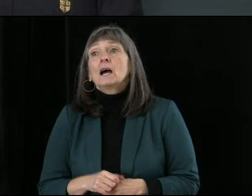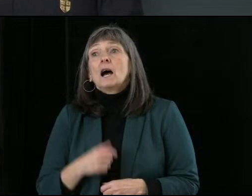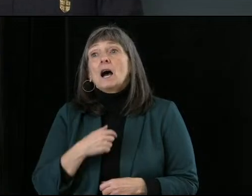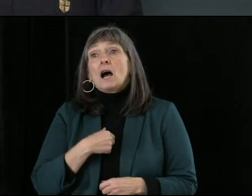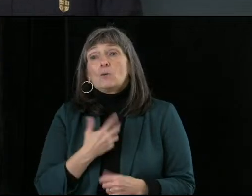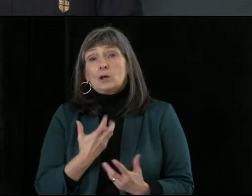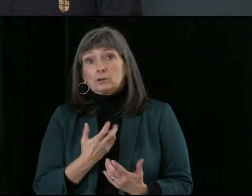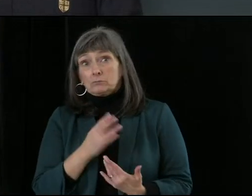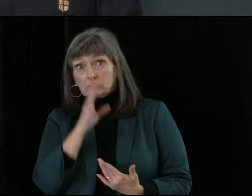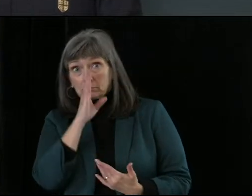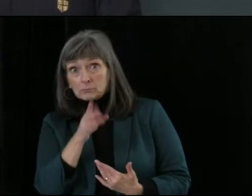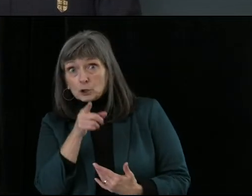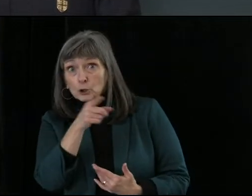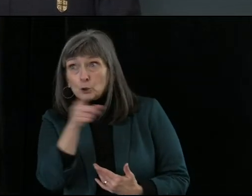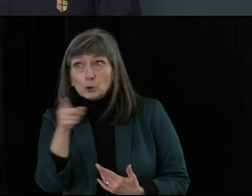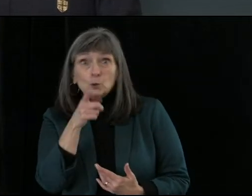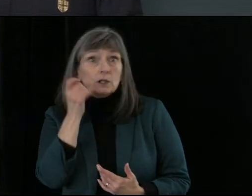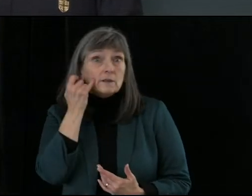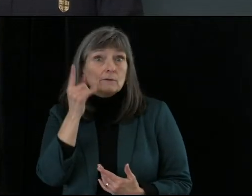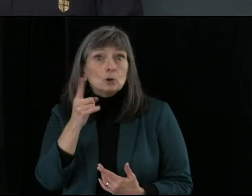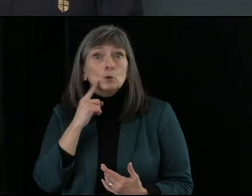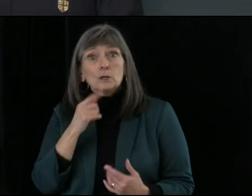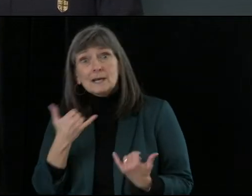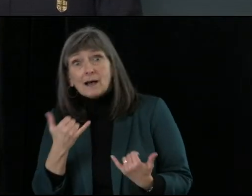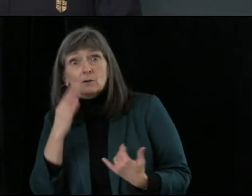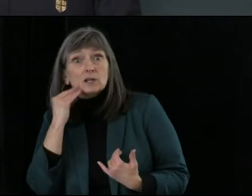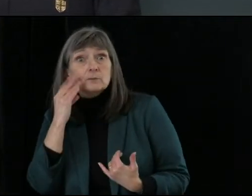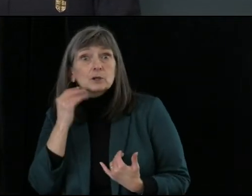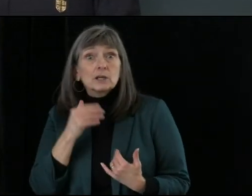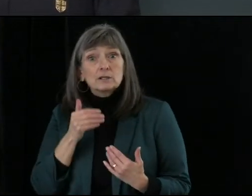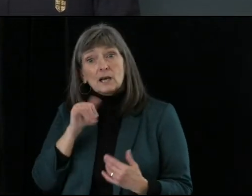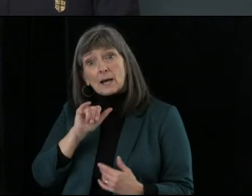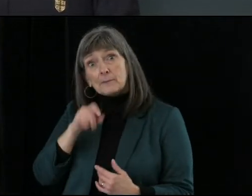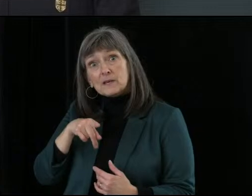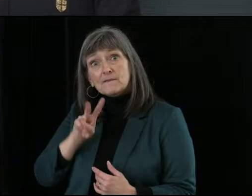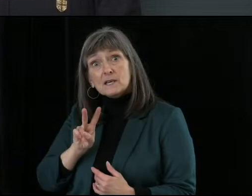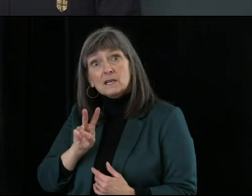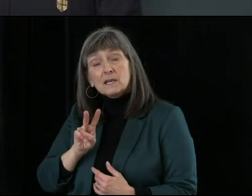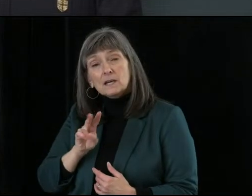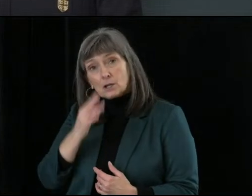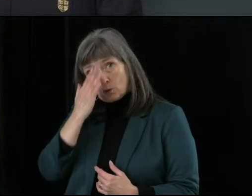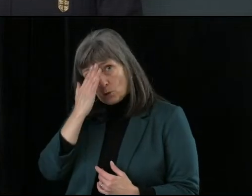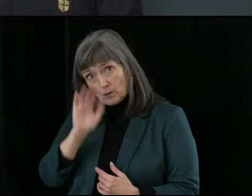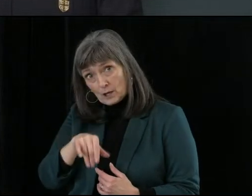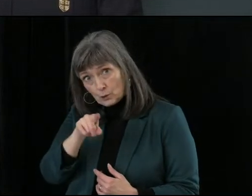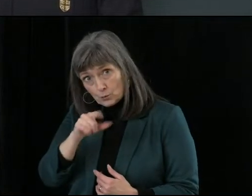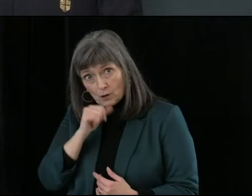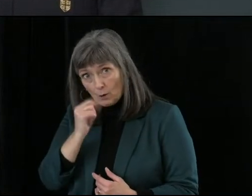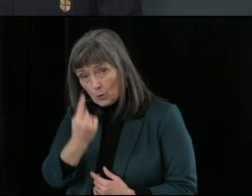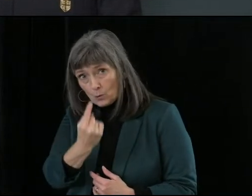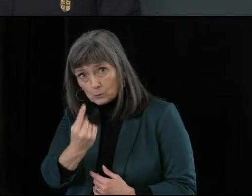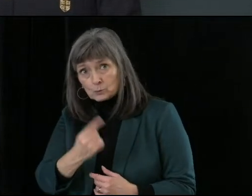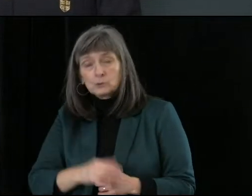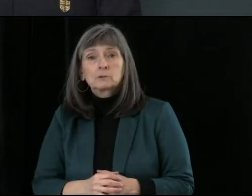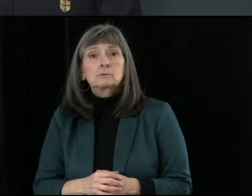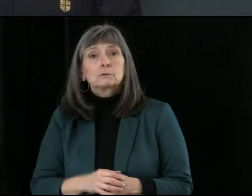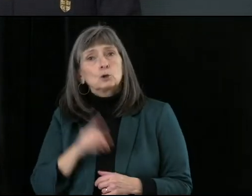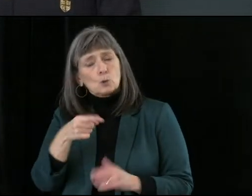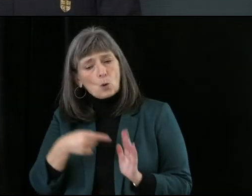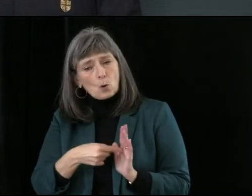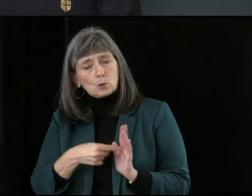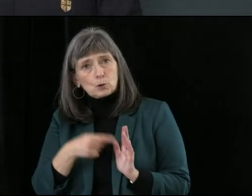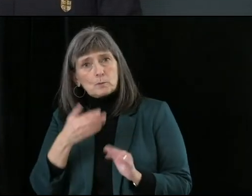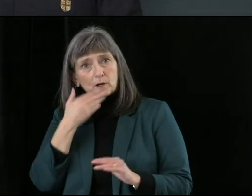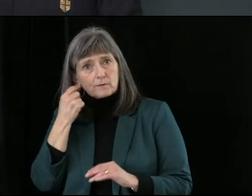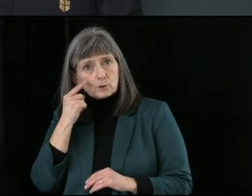now experiencing or are at risk of intimate partner violence. Please know you are not alone. You deserve better,